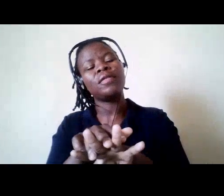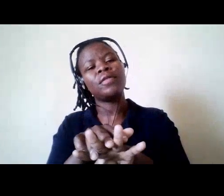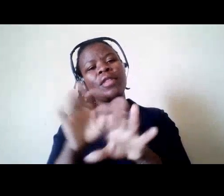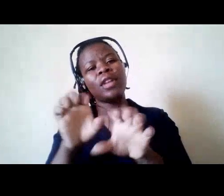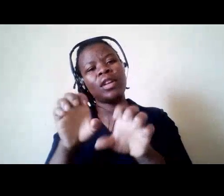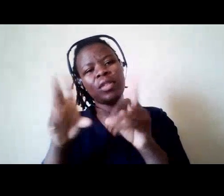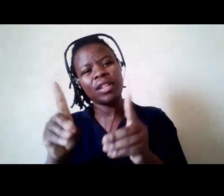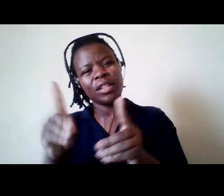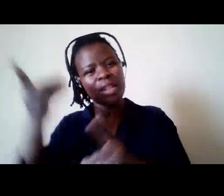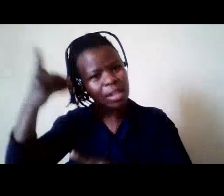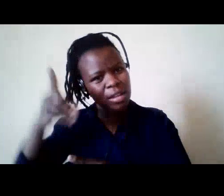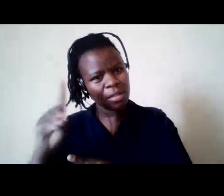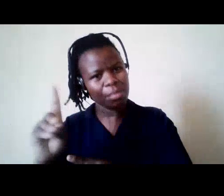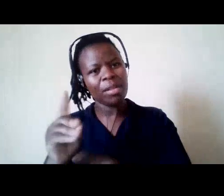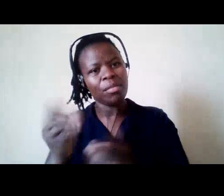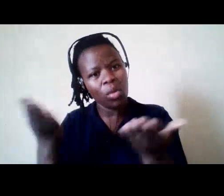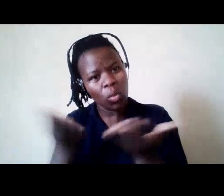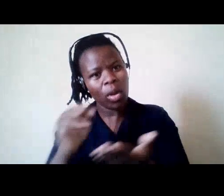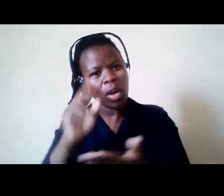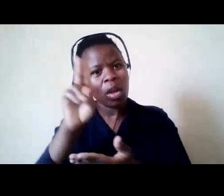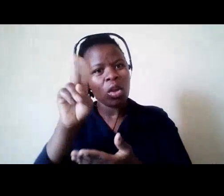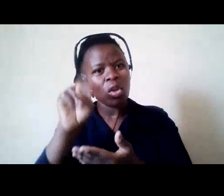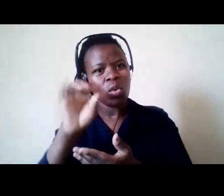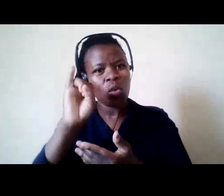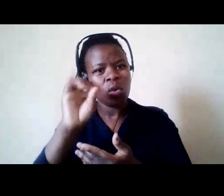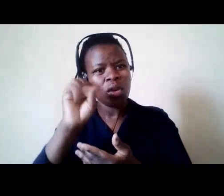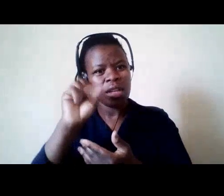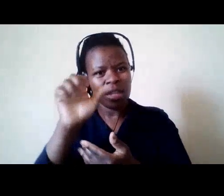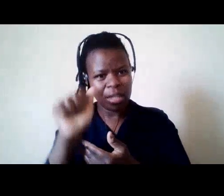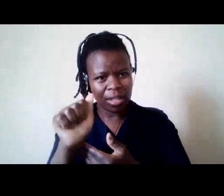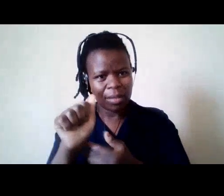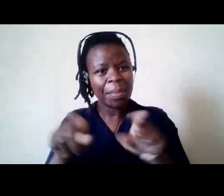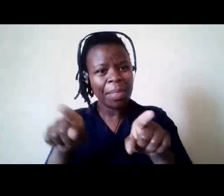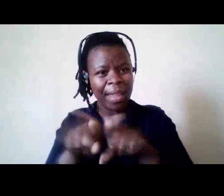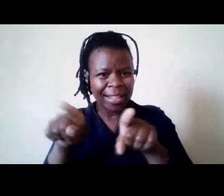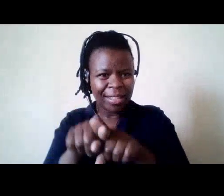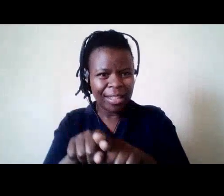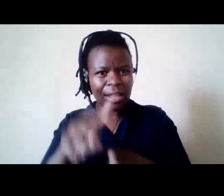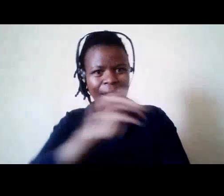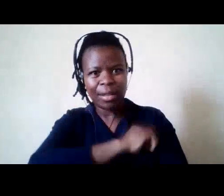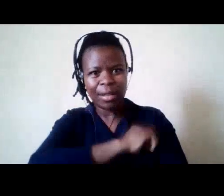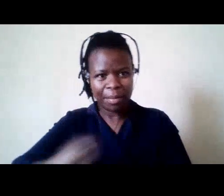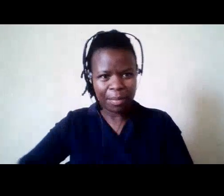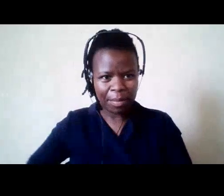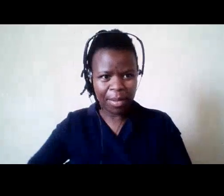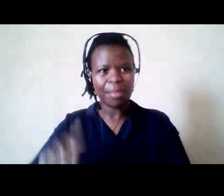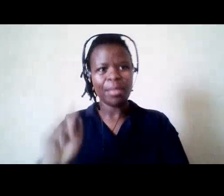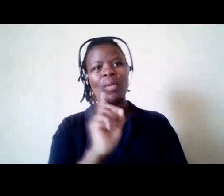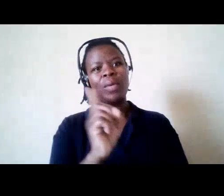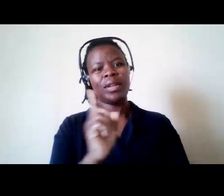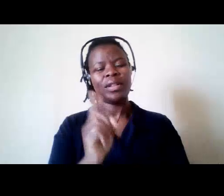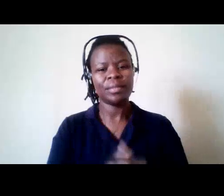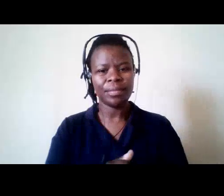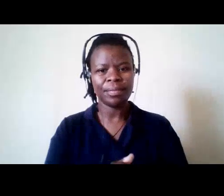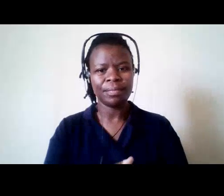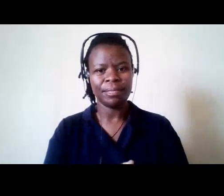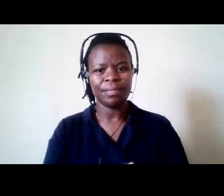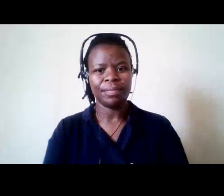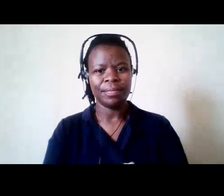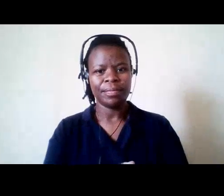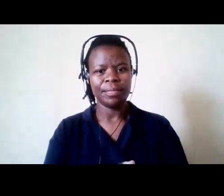on a global project called UGood, and a member of an international collaborative project,